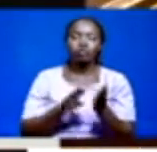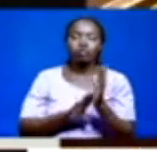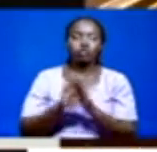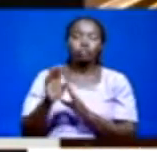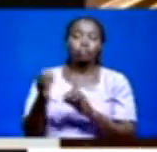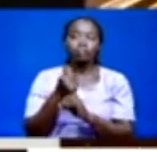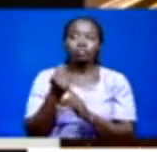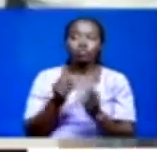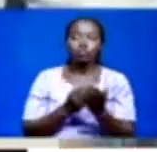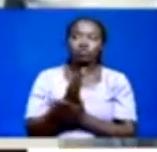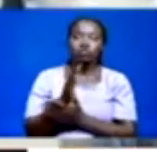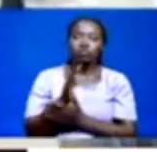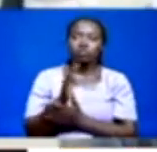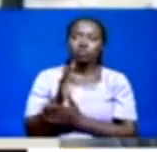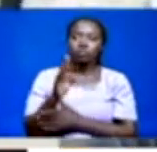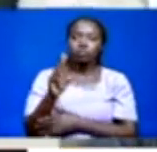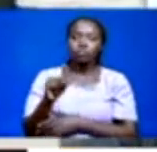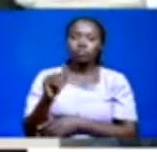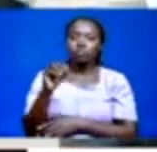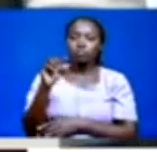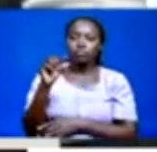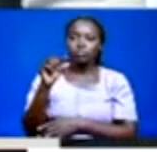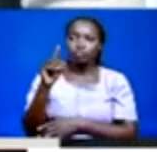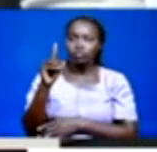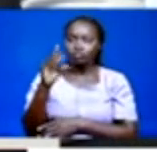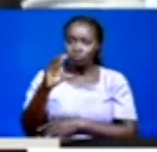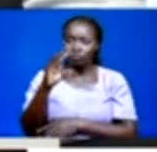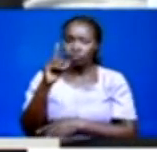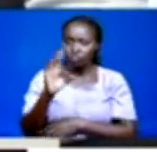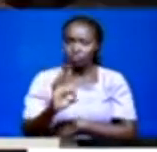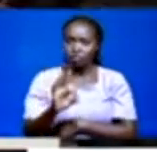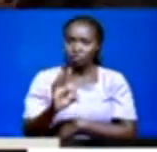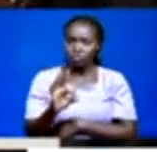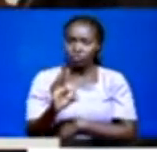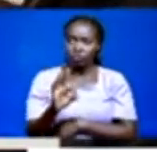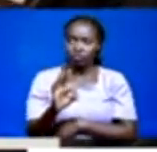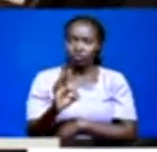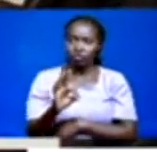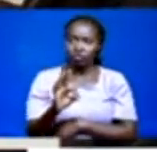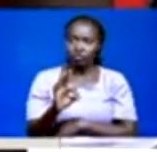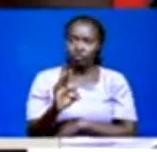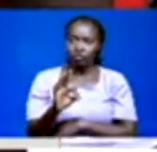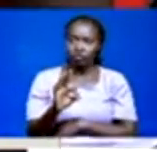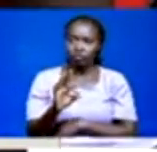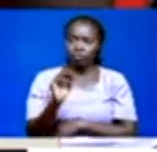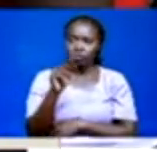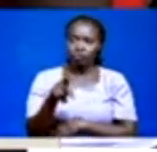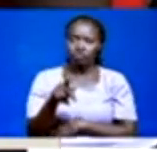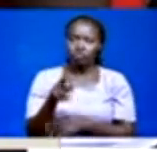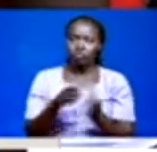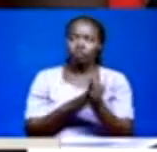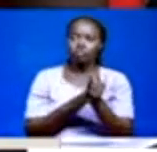through the National Government Constituency Development Fund, NGCDF. The MPs, led by